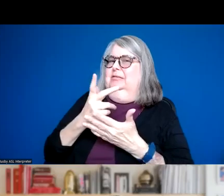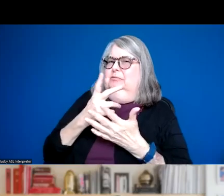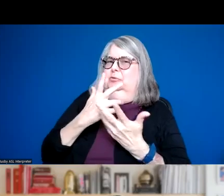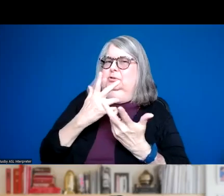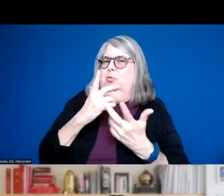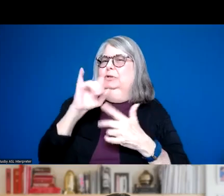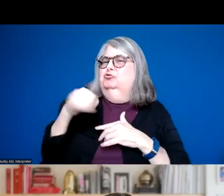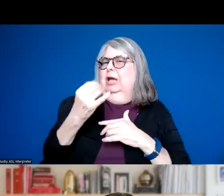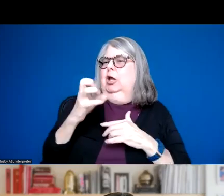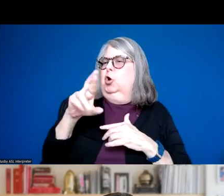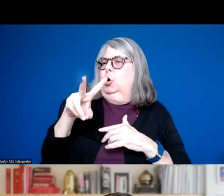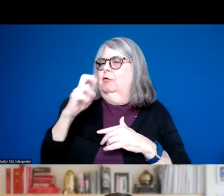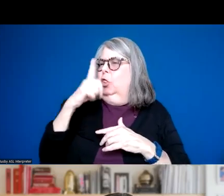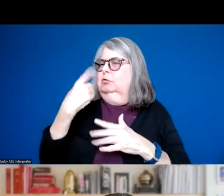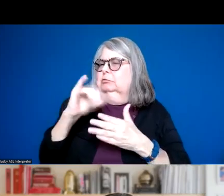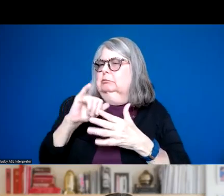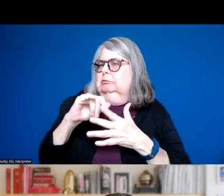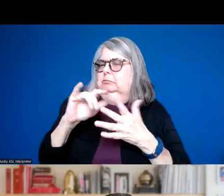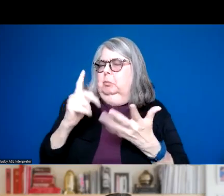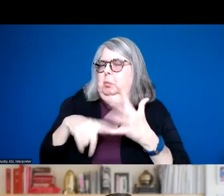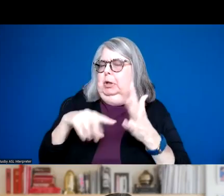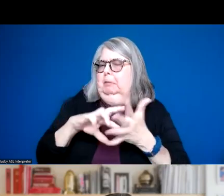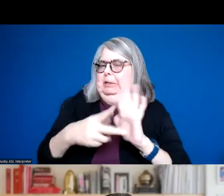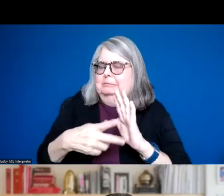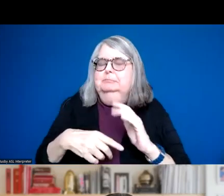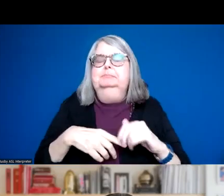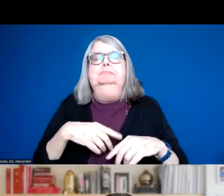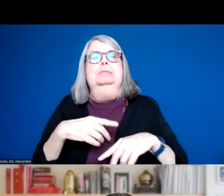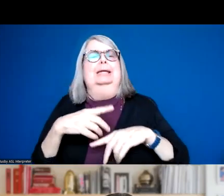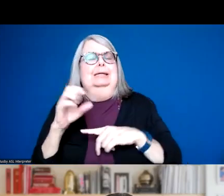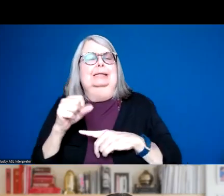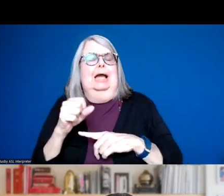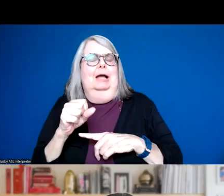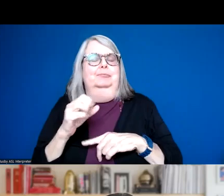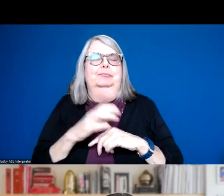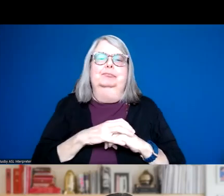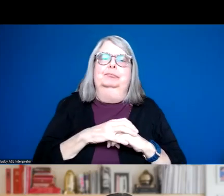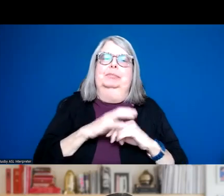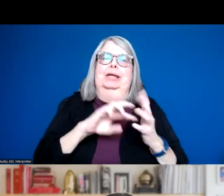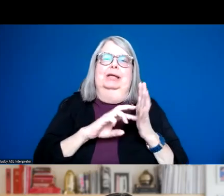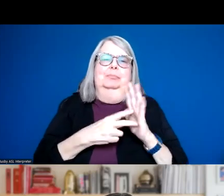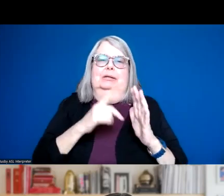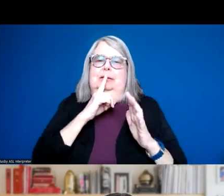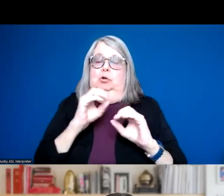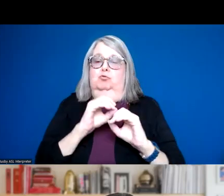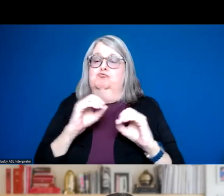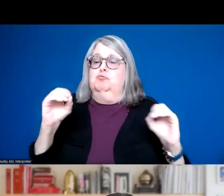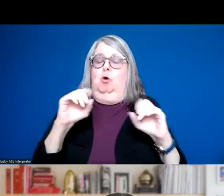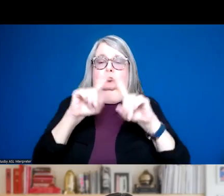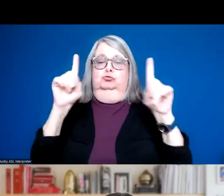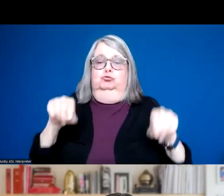looks like and what it means? Yeah, it means that absolutely no screen exposure